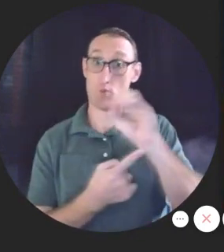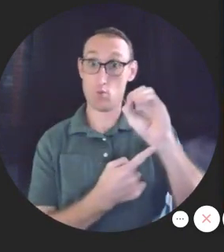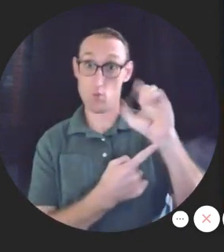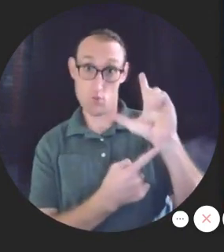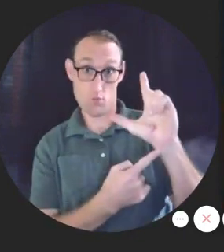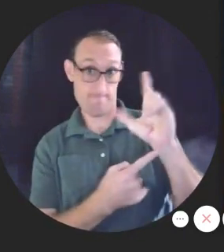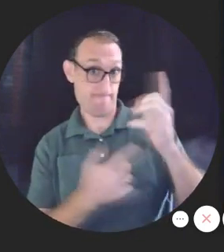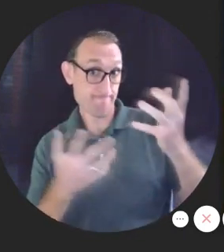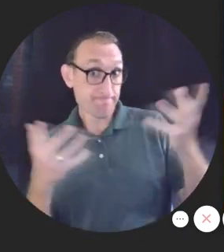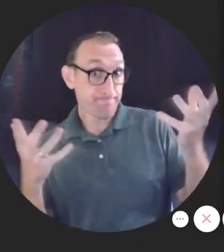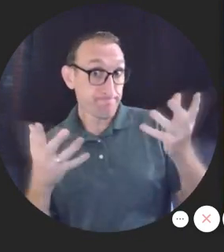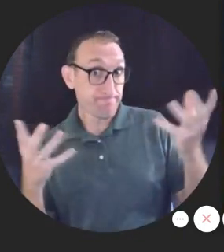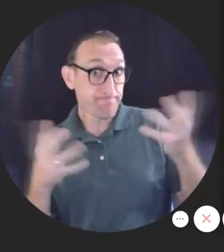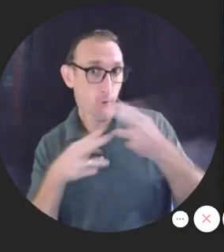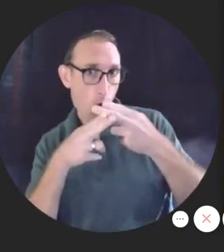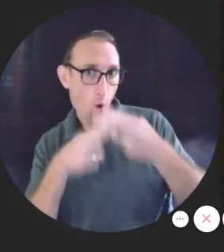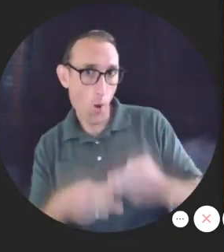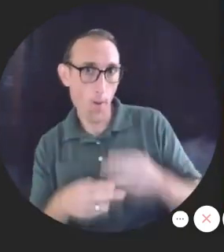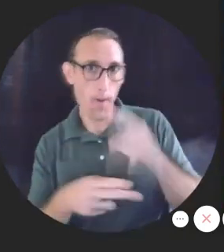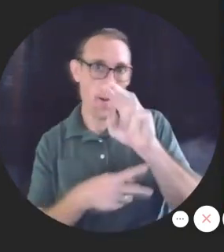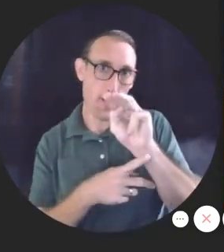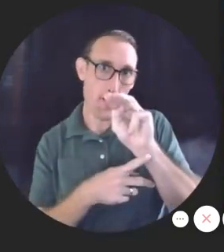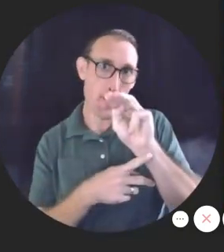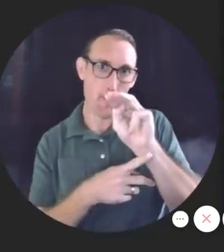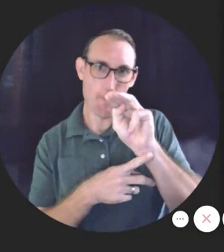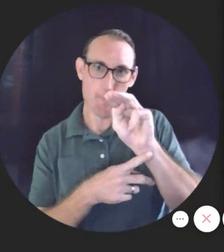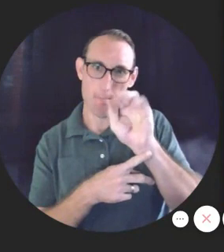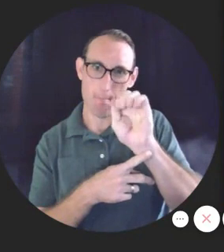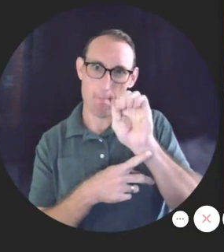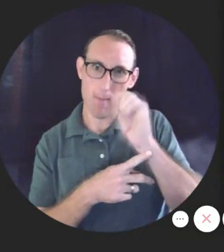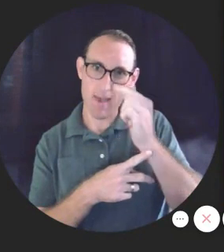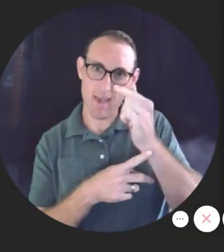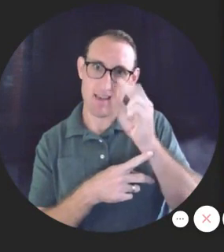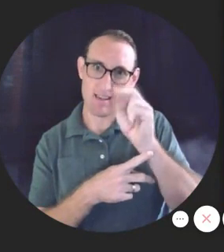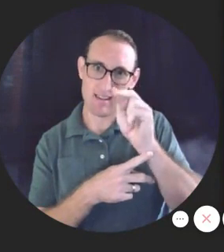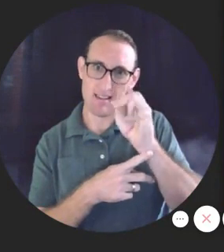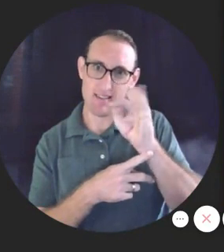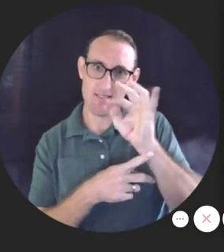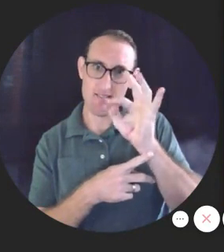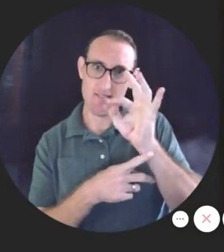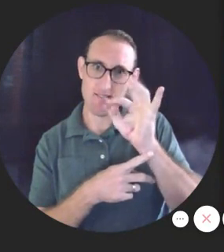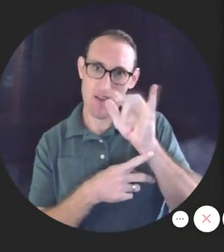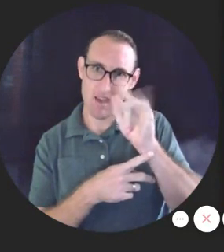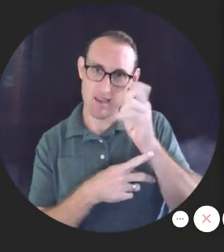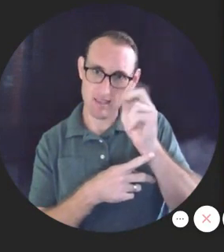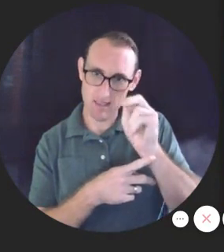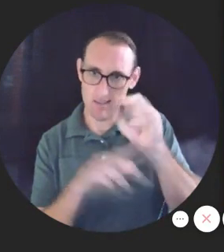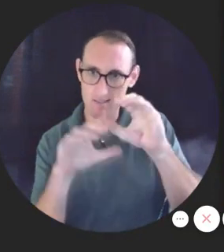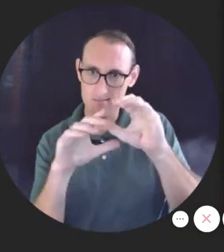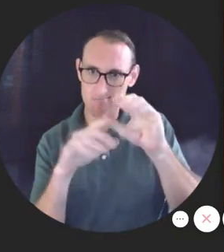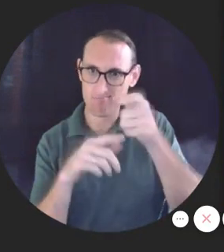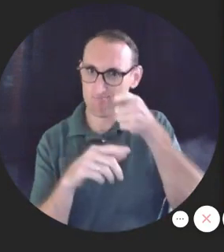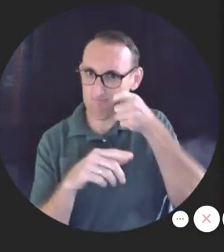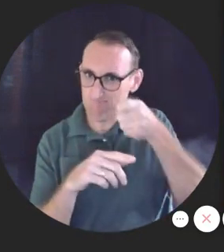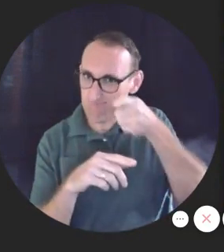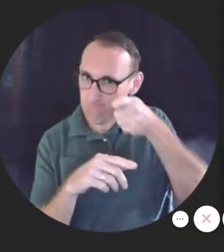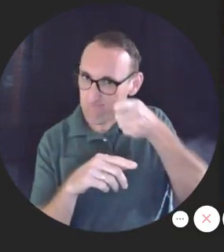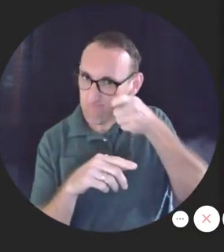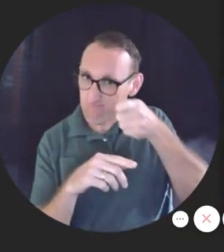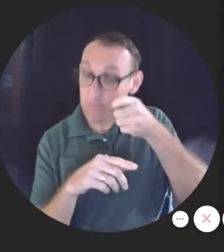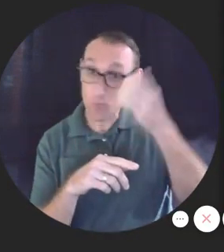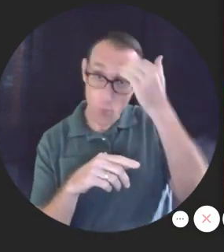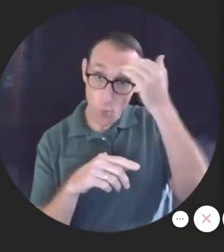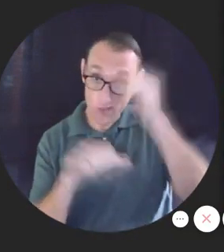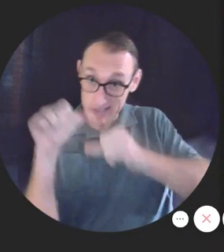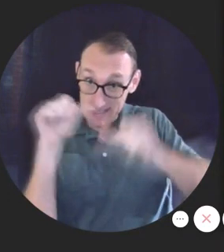talking about a magnifying glass. Here's one here. A lot of times when we're talking about science, we need to see things close